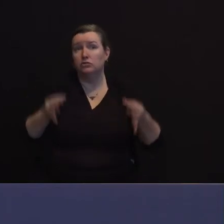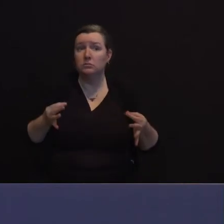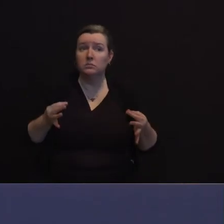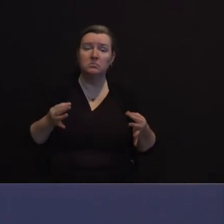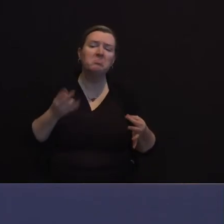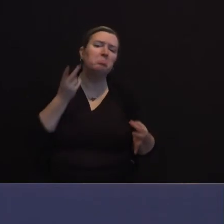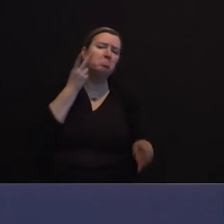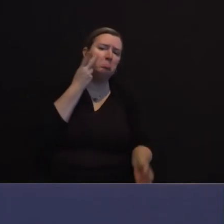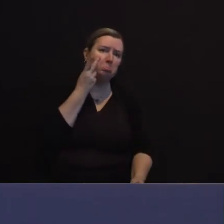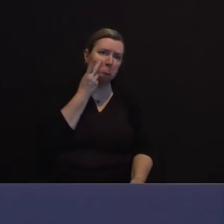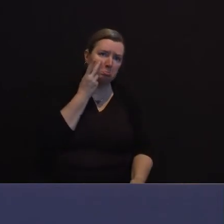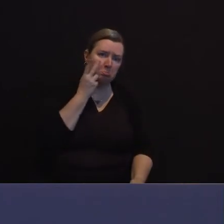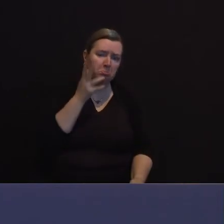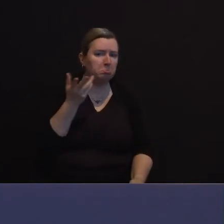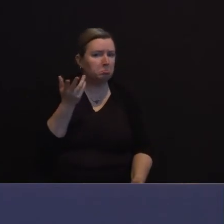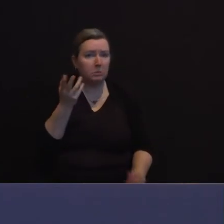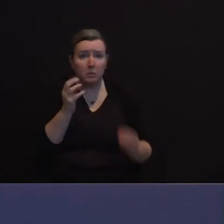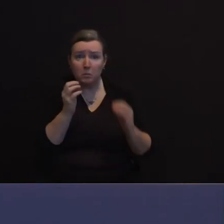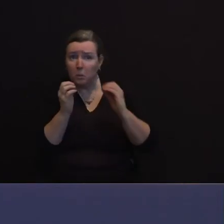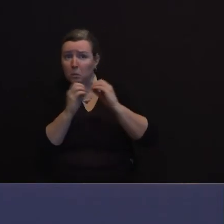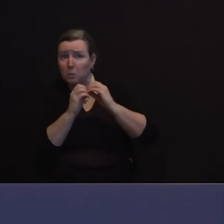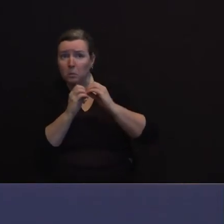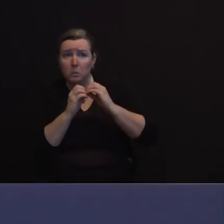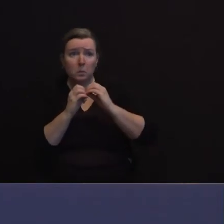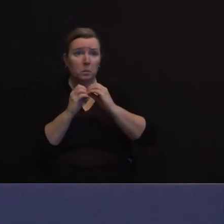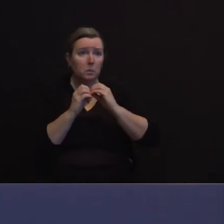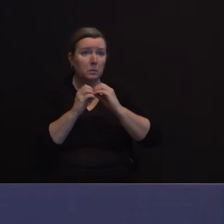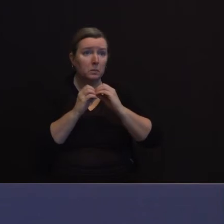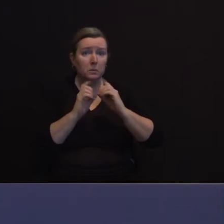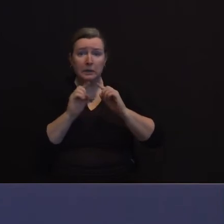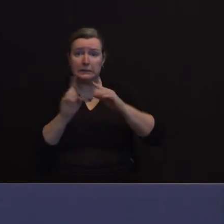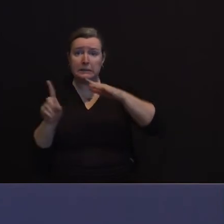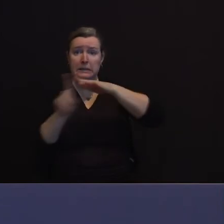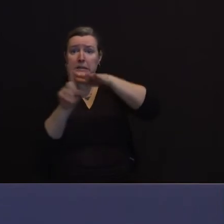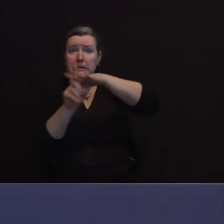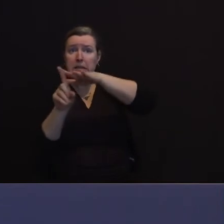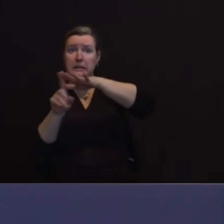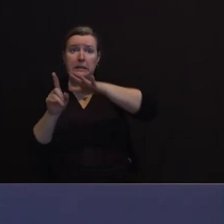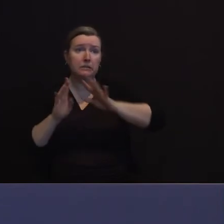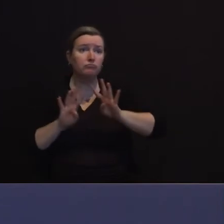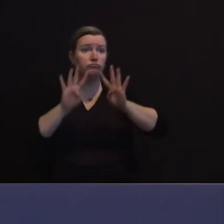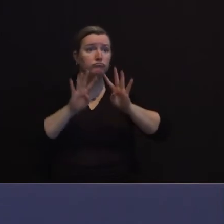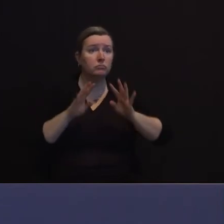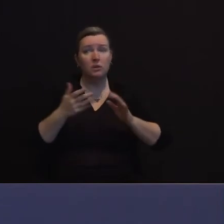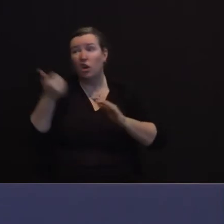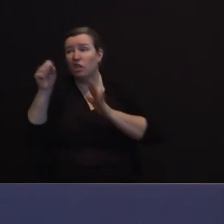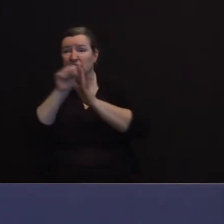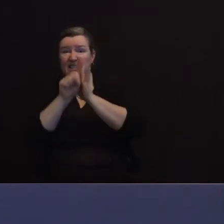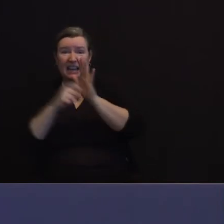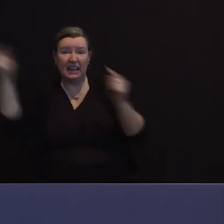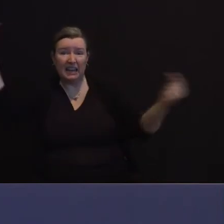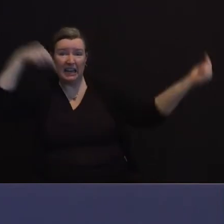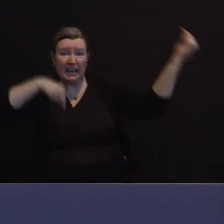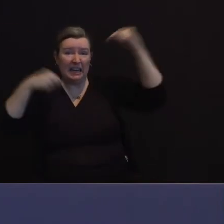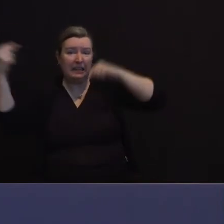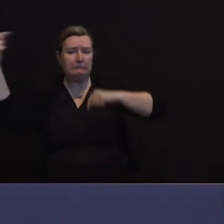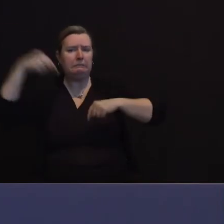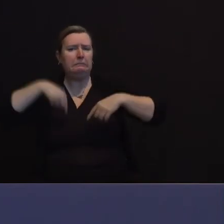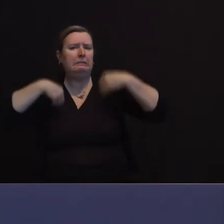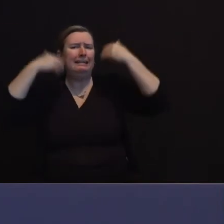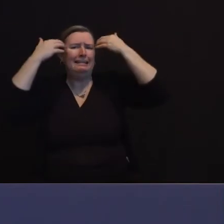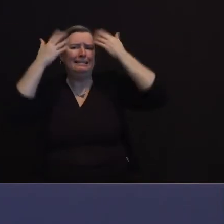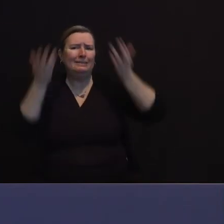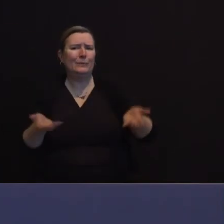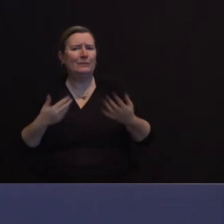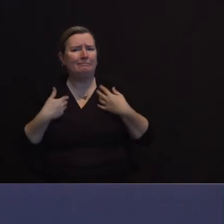attendance at these things. I'm not sure that includes traveling from one state to another. The issue that I've had with that, I think you've got more importantly with that, are